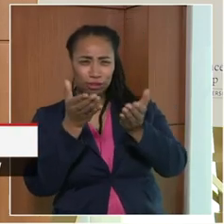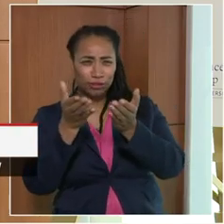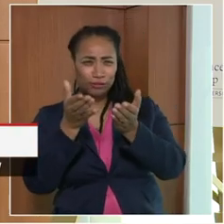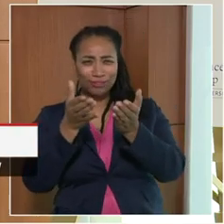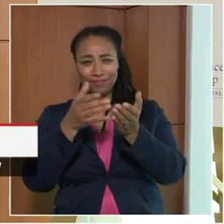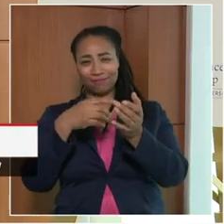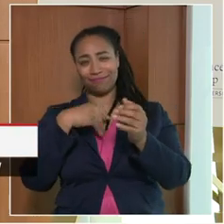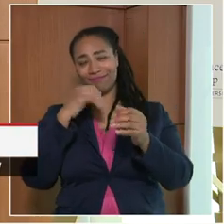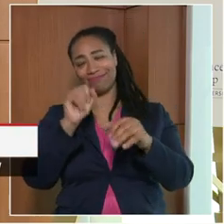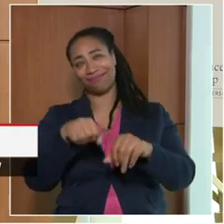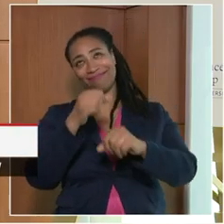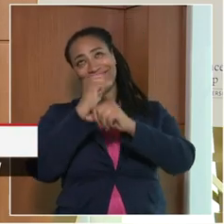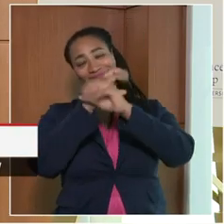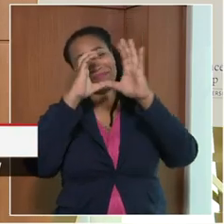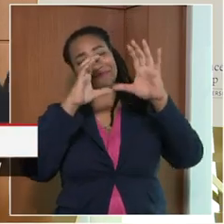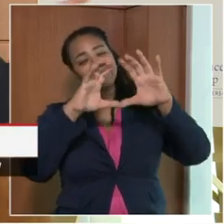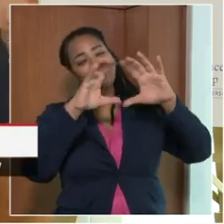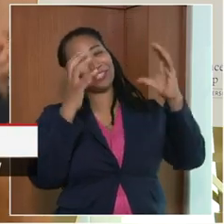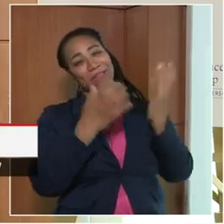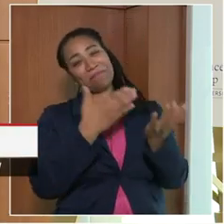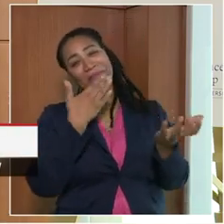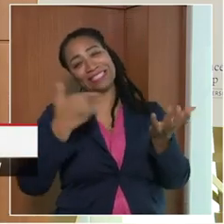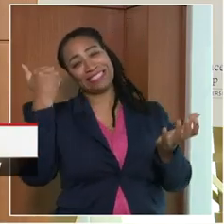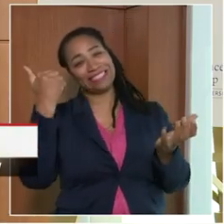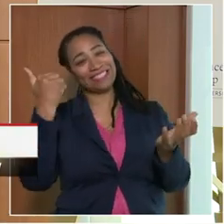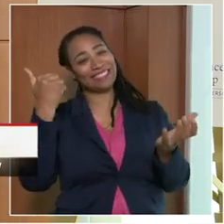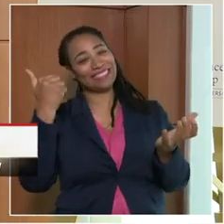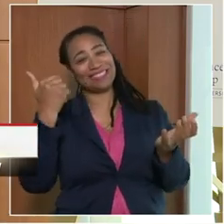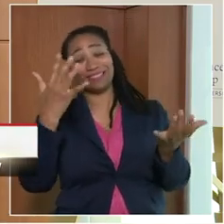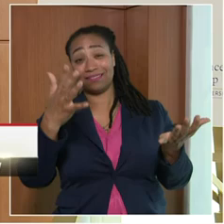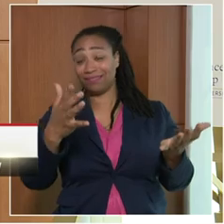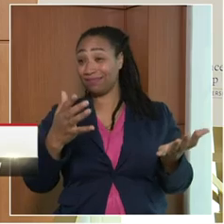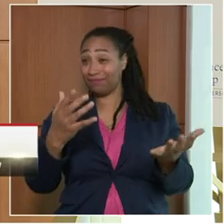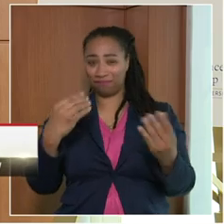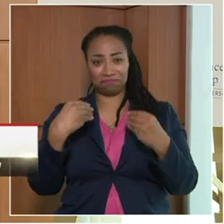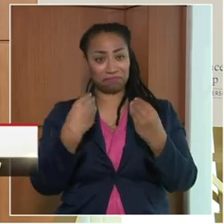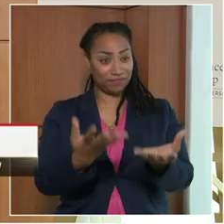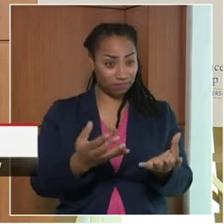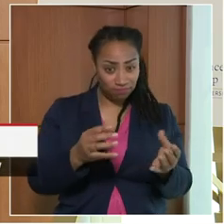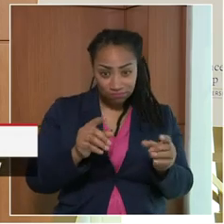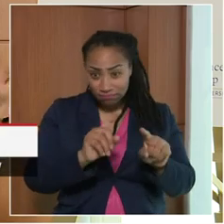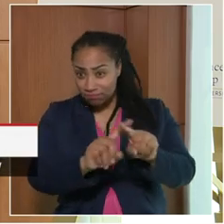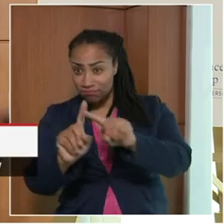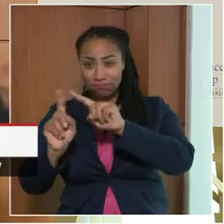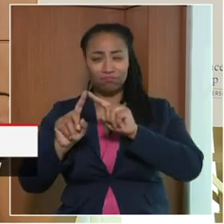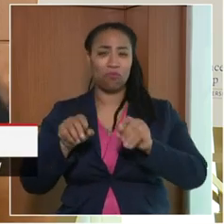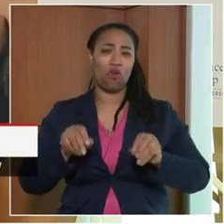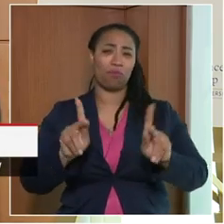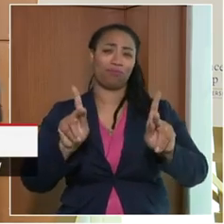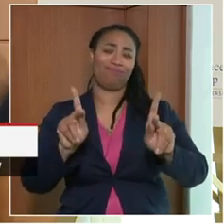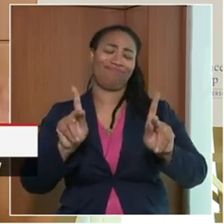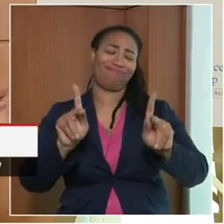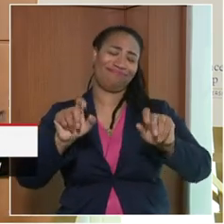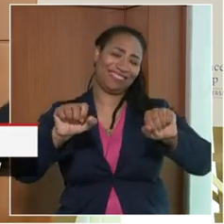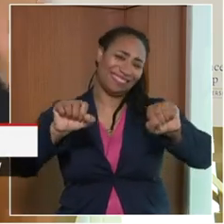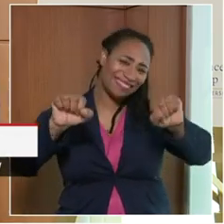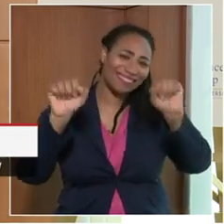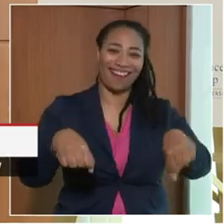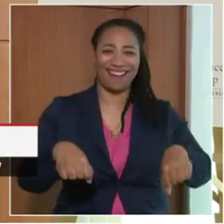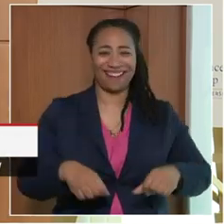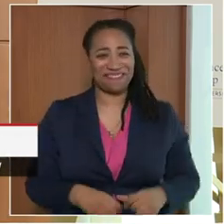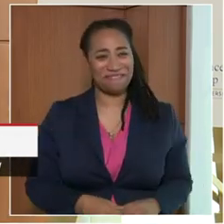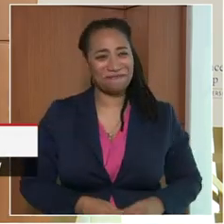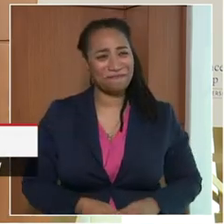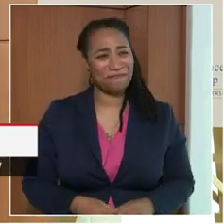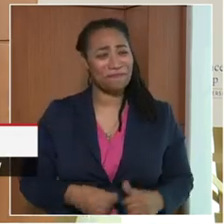give them opportunities. And sometimes, like the director did, they credit me with